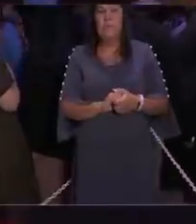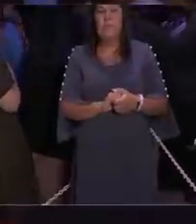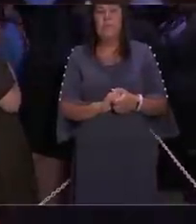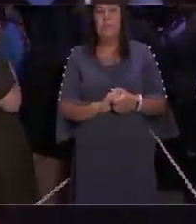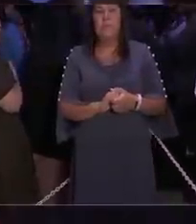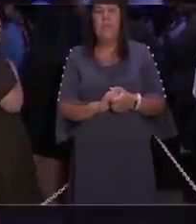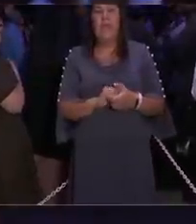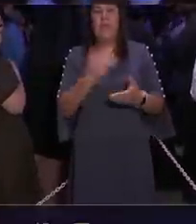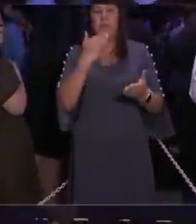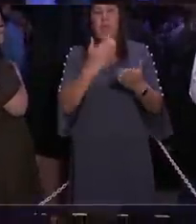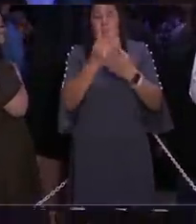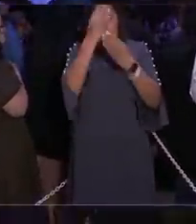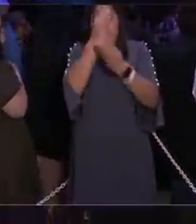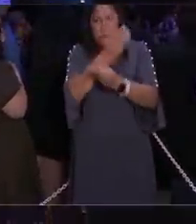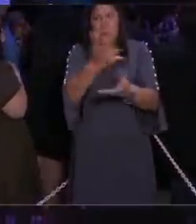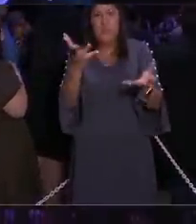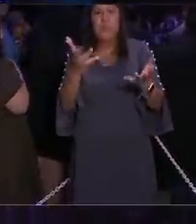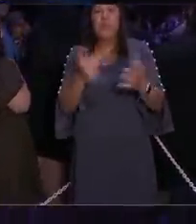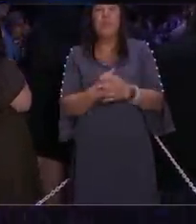I have good news